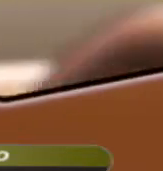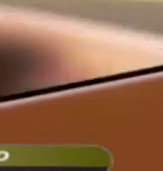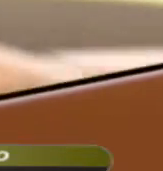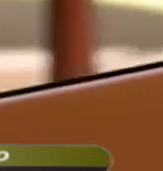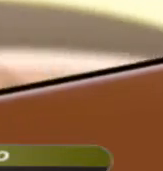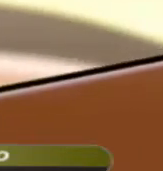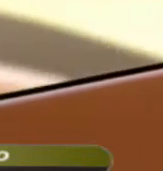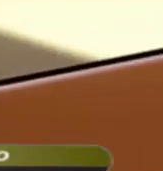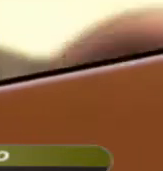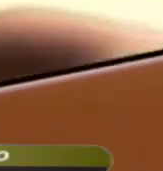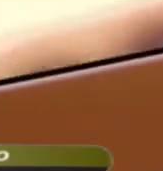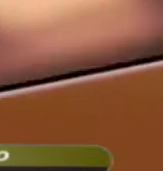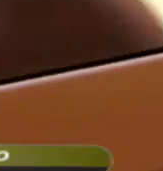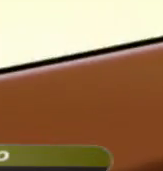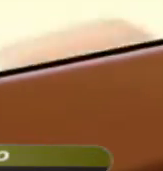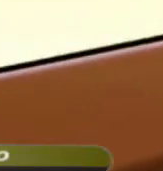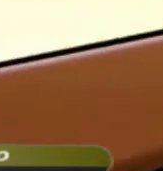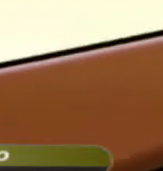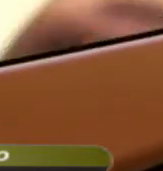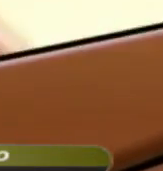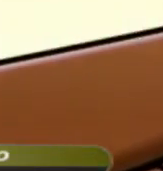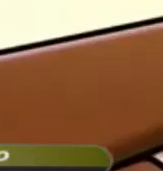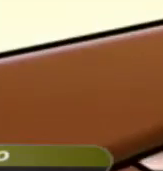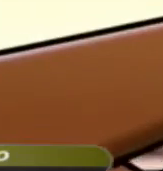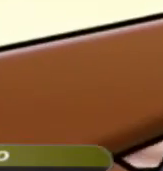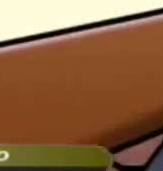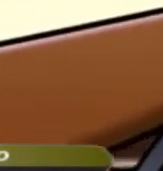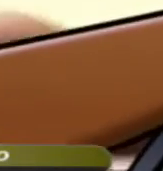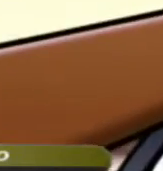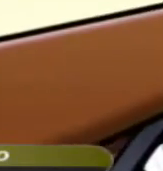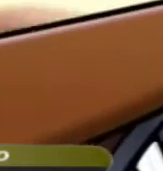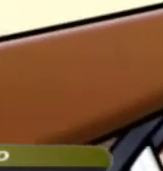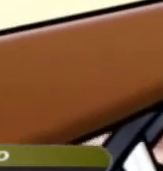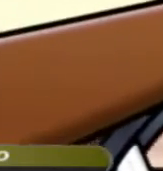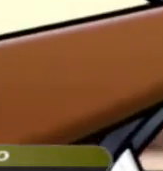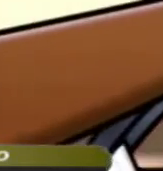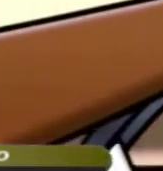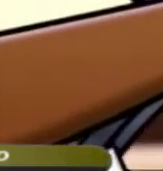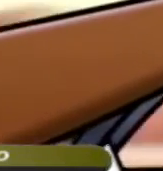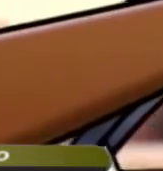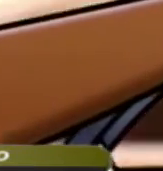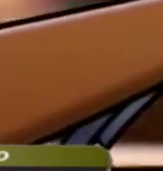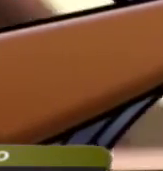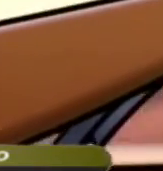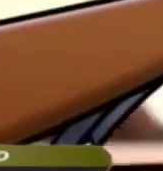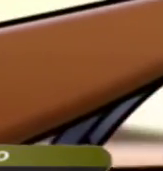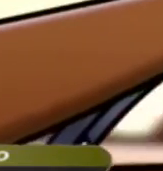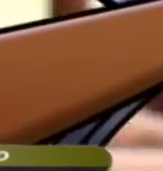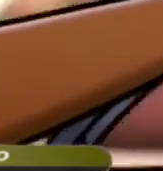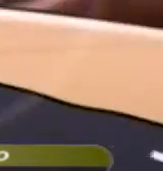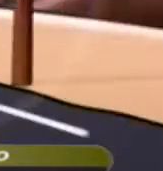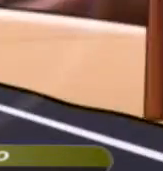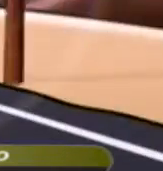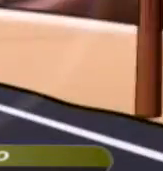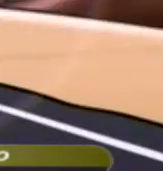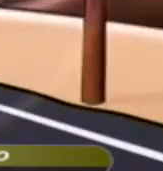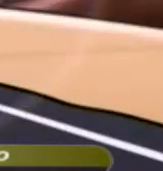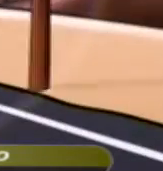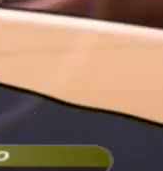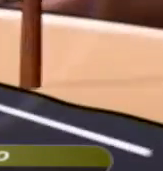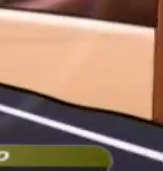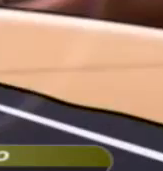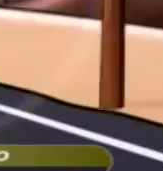For your love, I do with you. Anything I do, I beg you, make you forgive me.